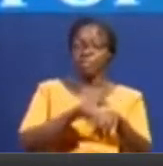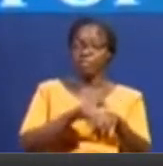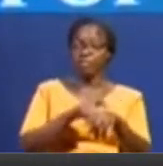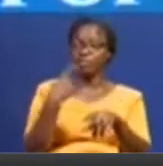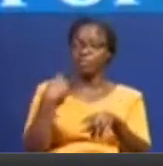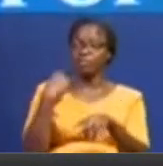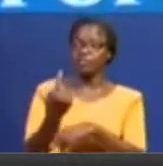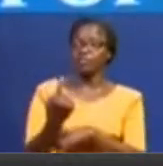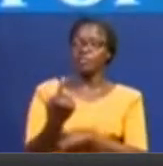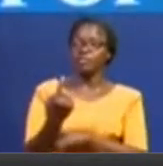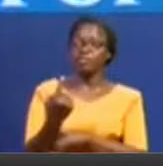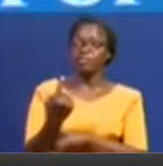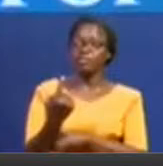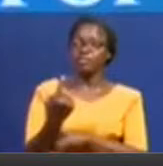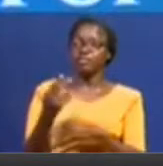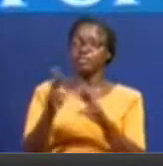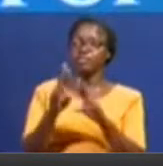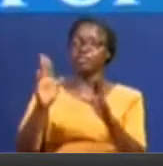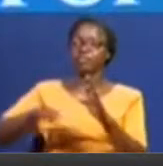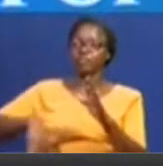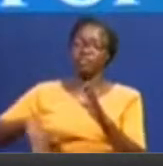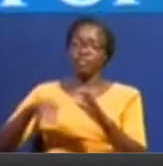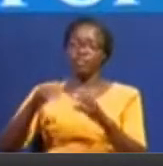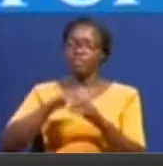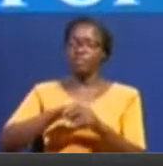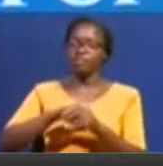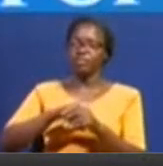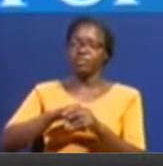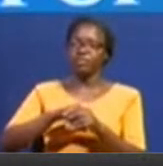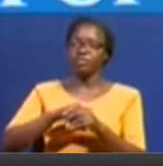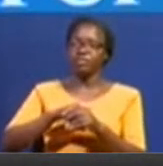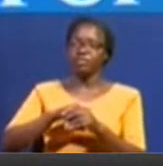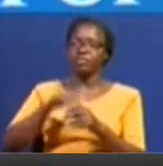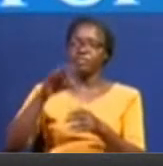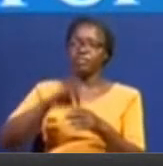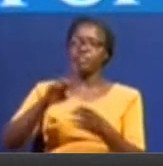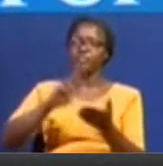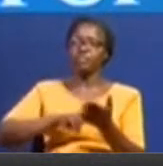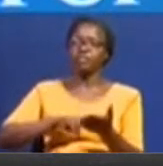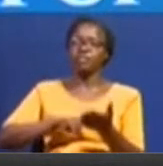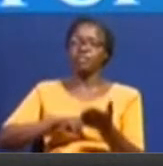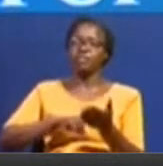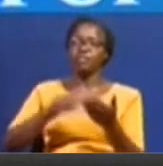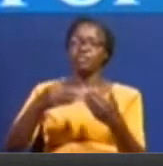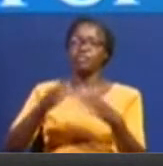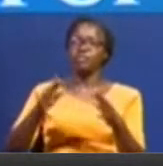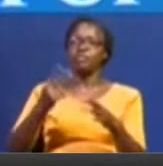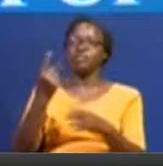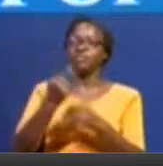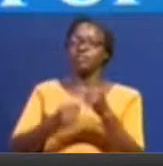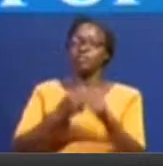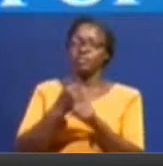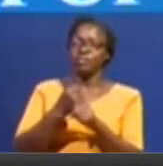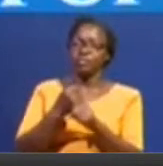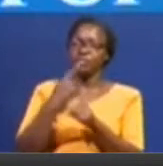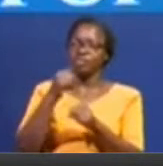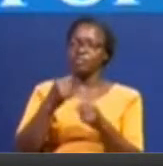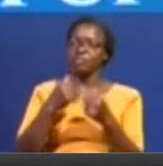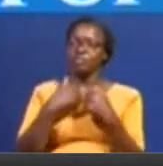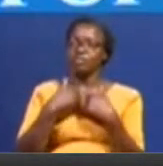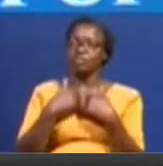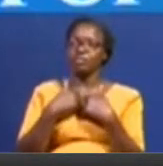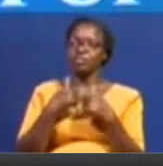One of them is we are already very late in terms of voter registration. We have lost almost 2 years. So we